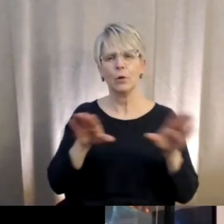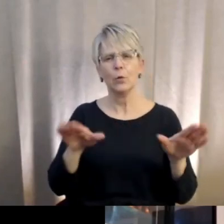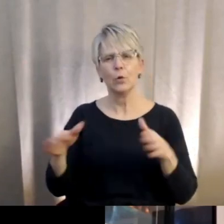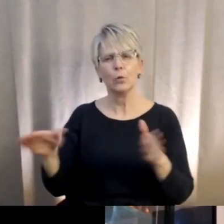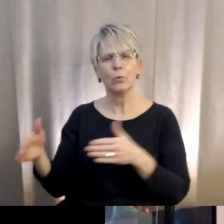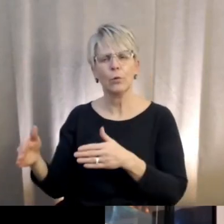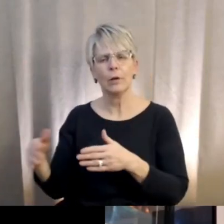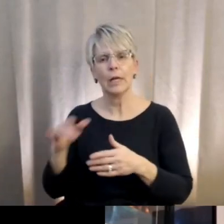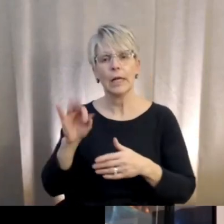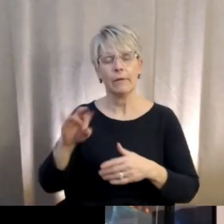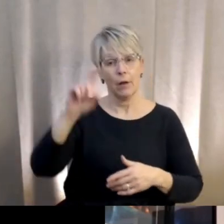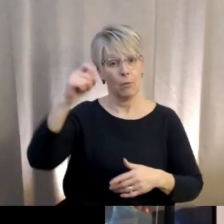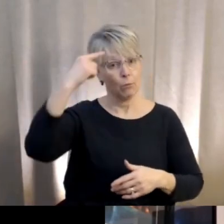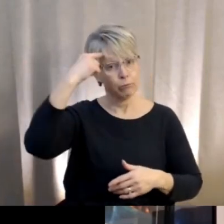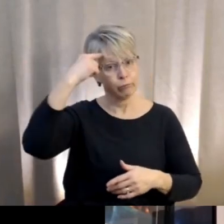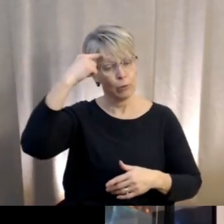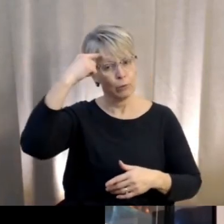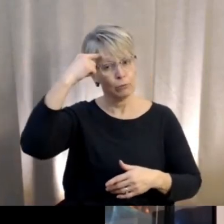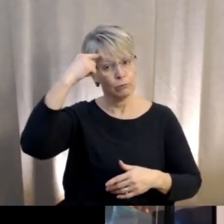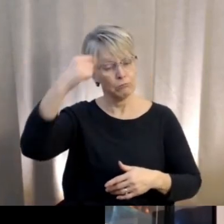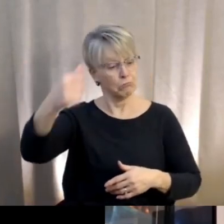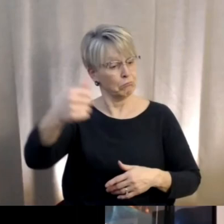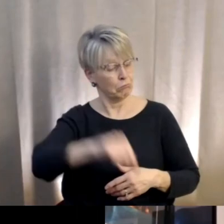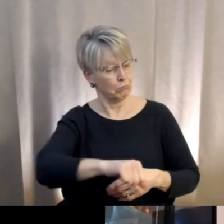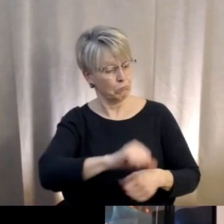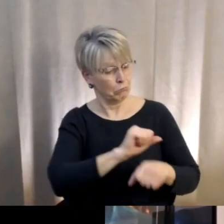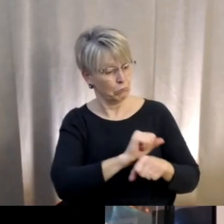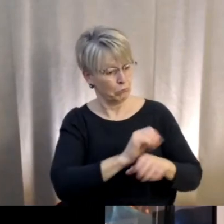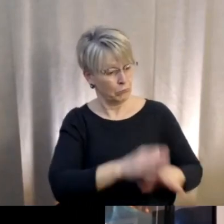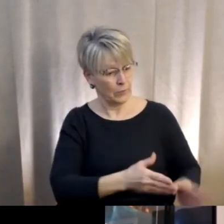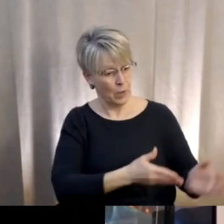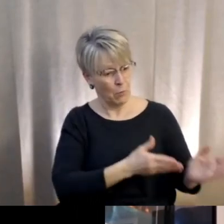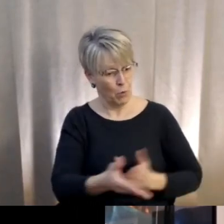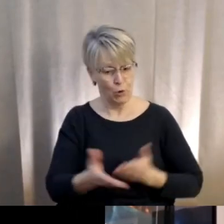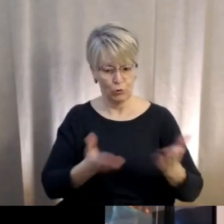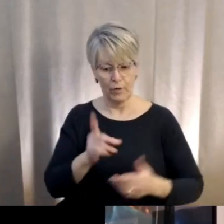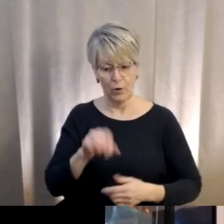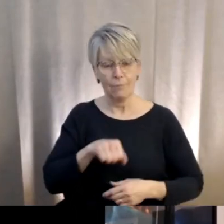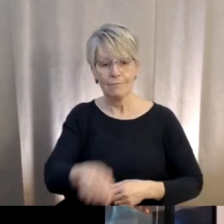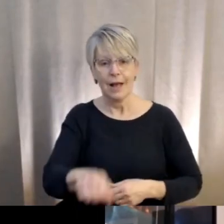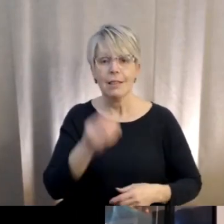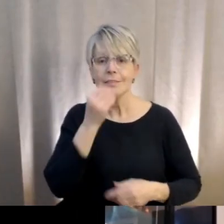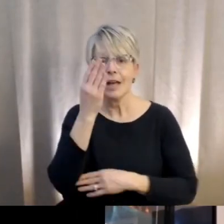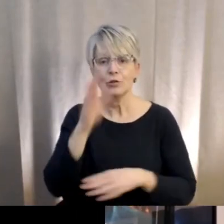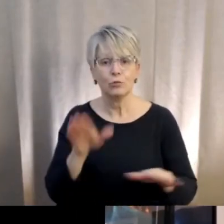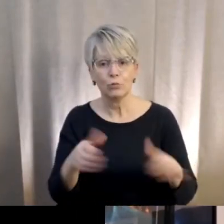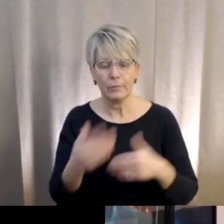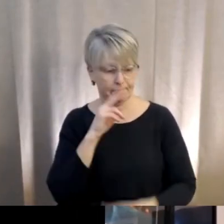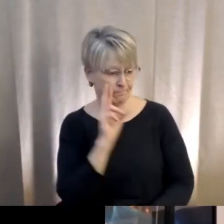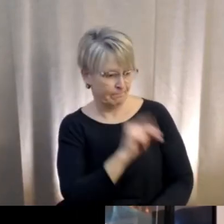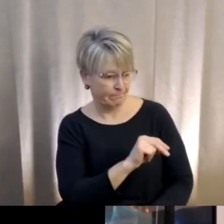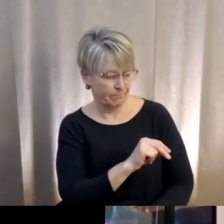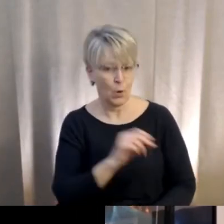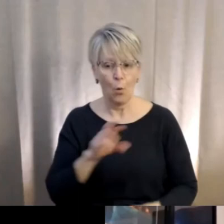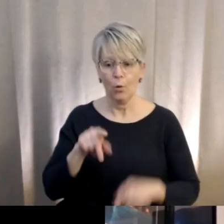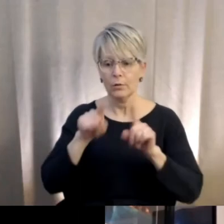employer refuses an employee to bring his or her service dog into the lunch room, for example, or certain